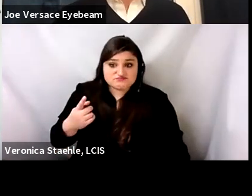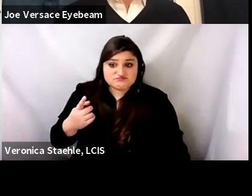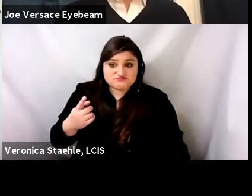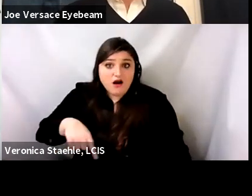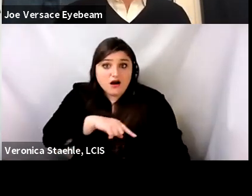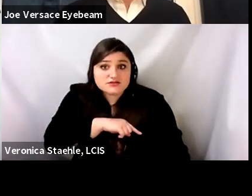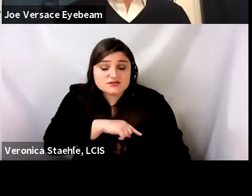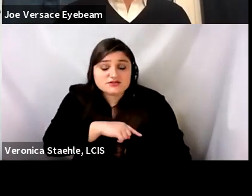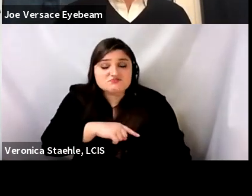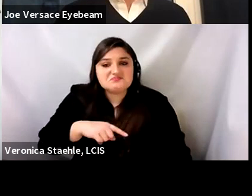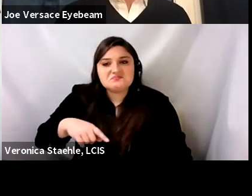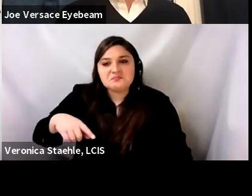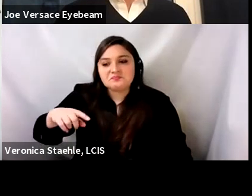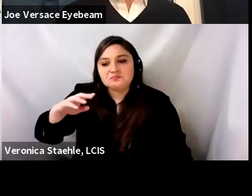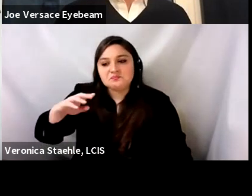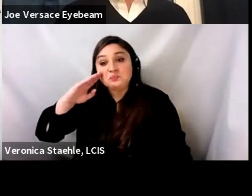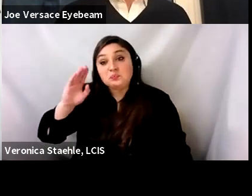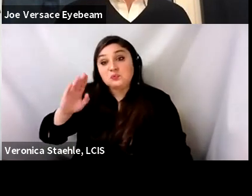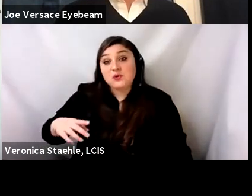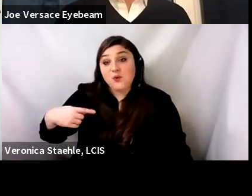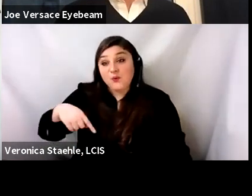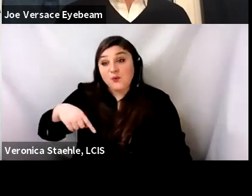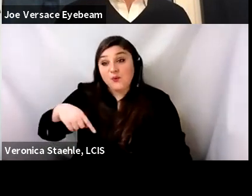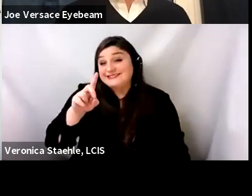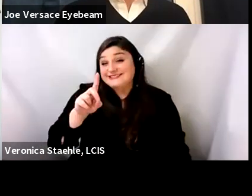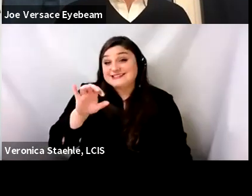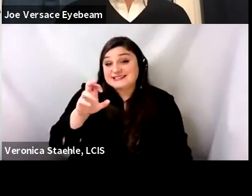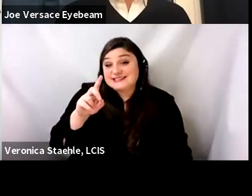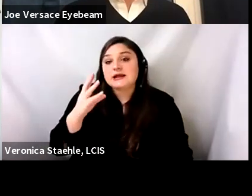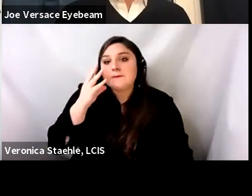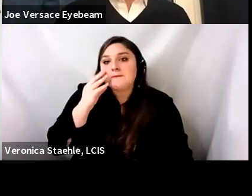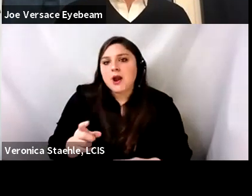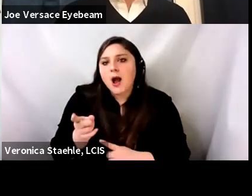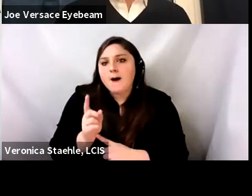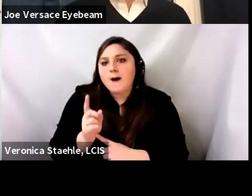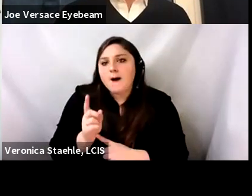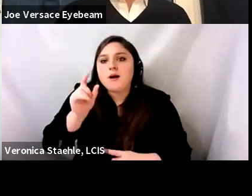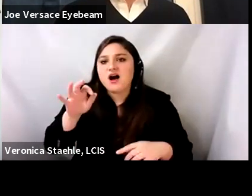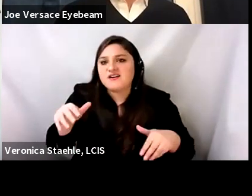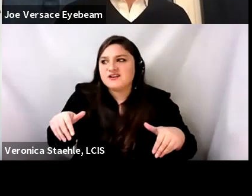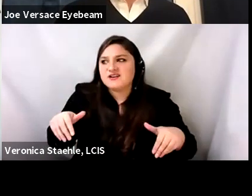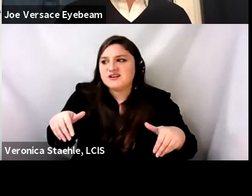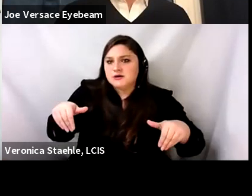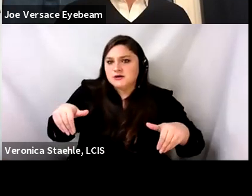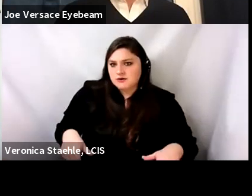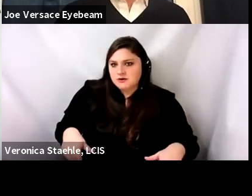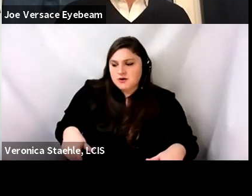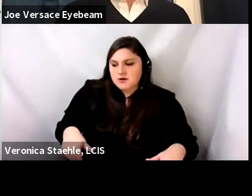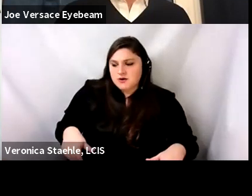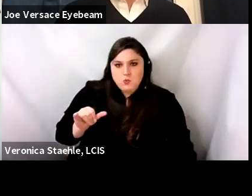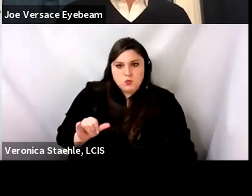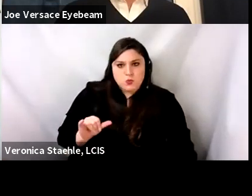there was a moment where we were really going back to the drawing board and thinking about what does it take for us to